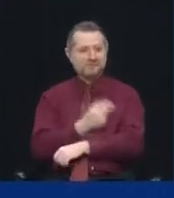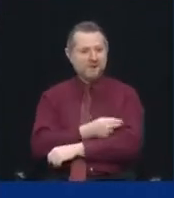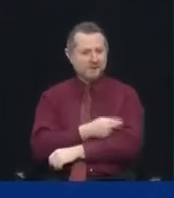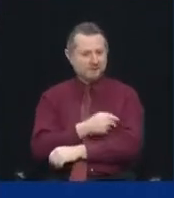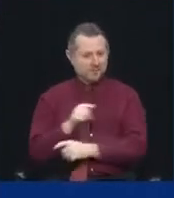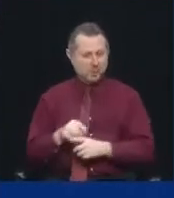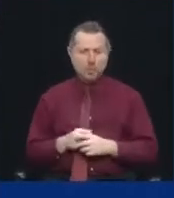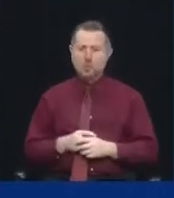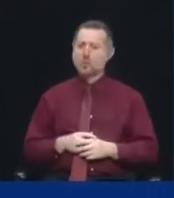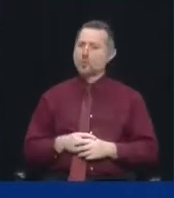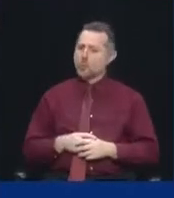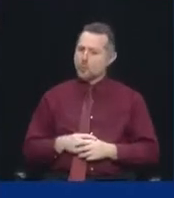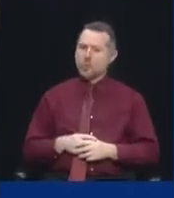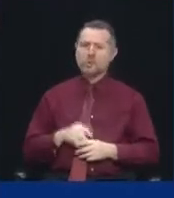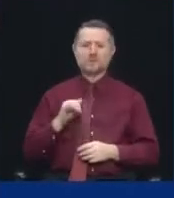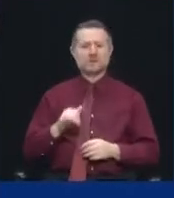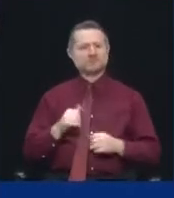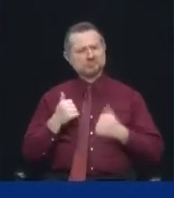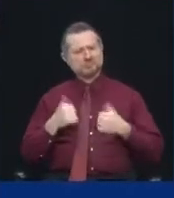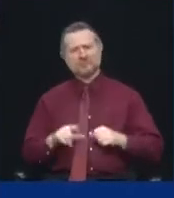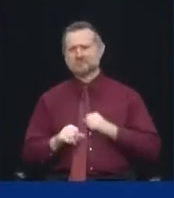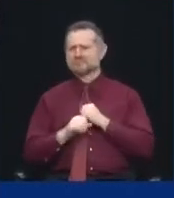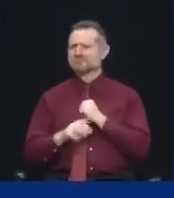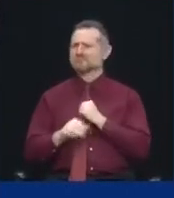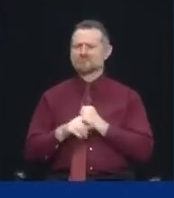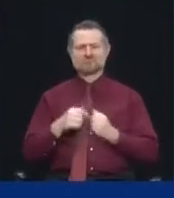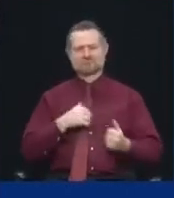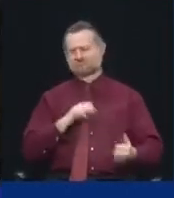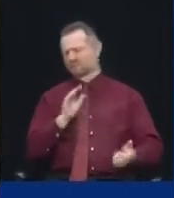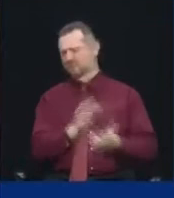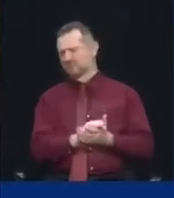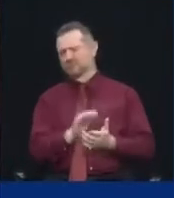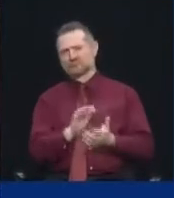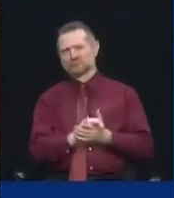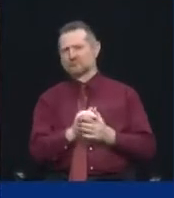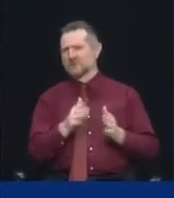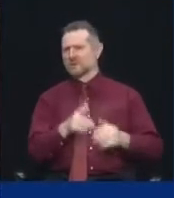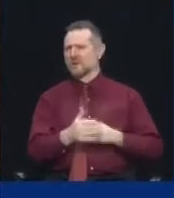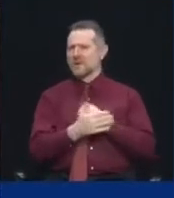constantly been getting out the message. Let's give the County Executive a round of applause.